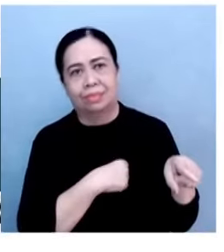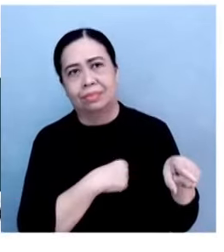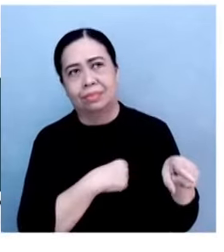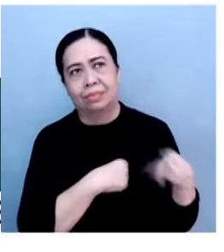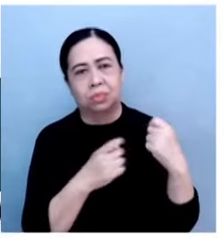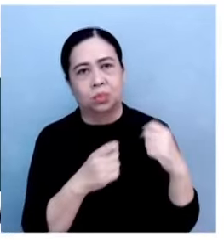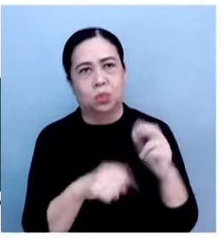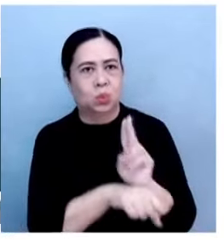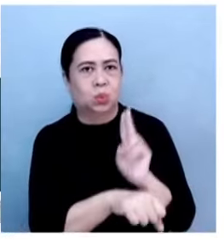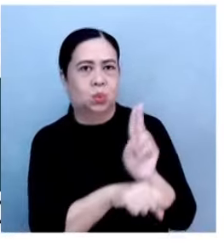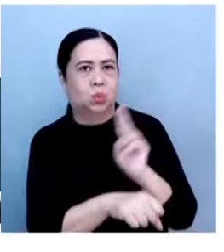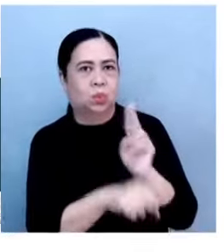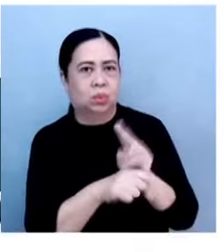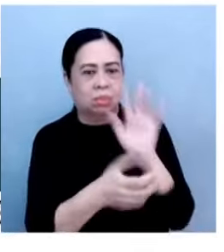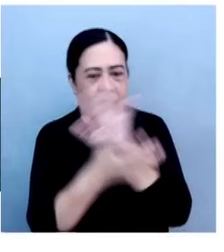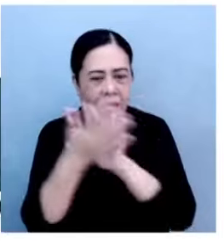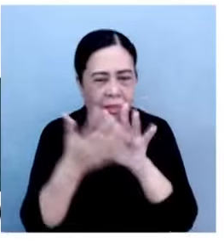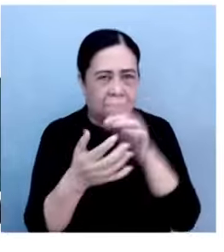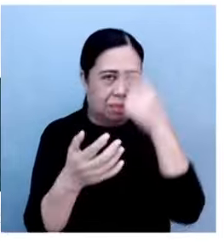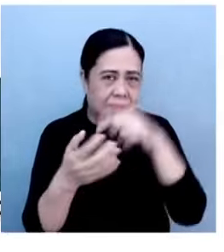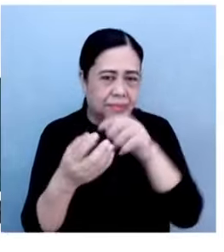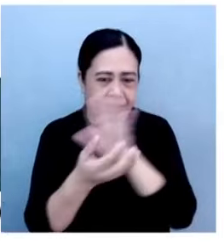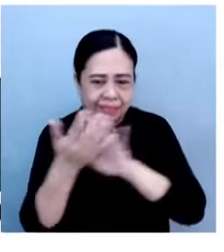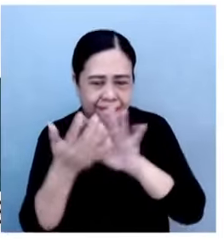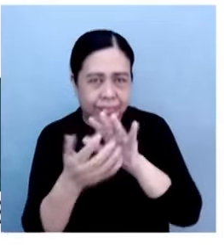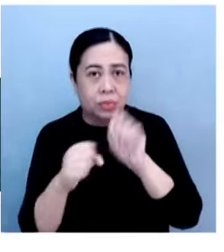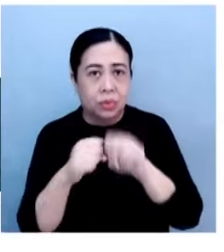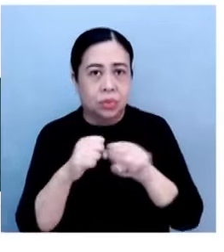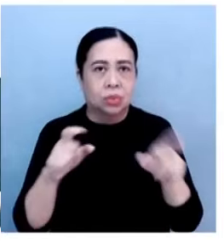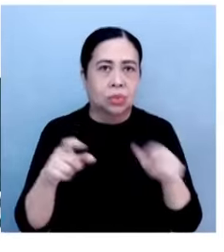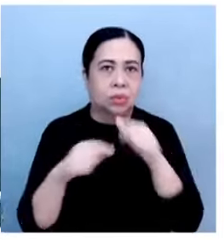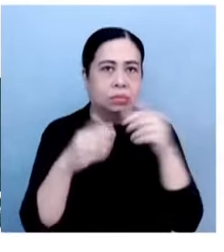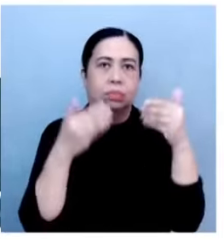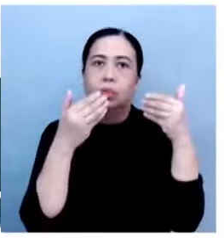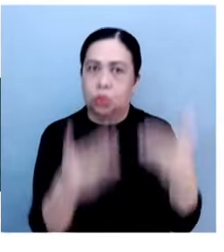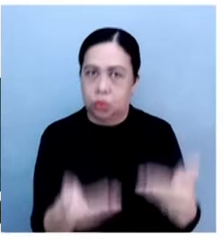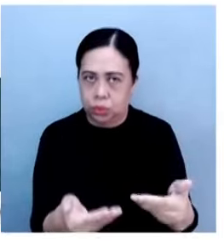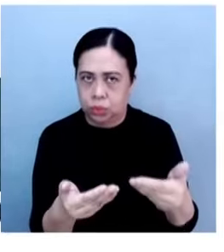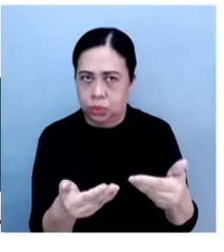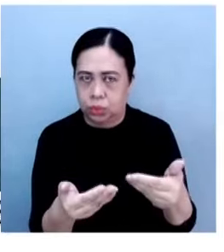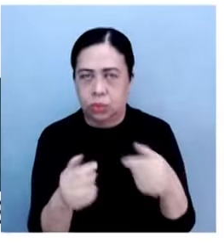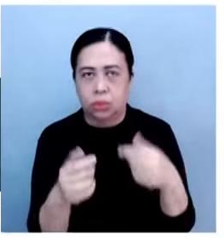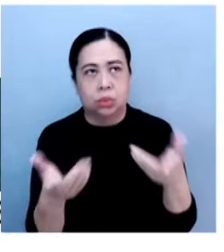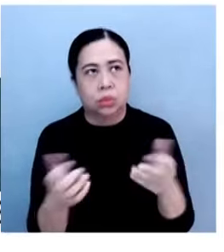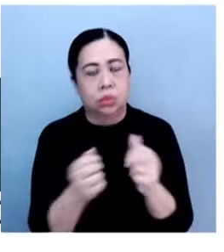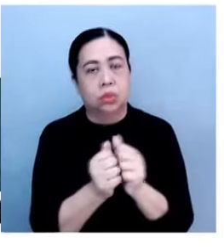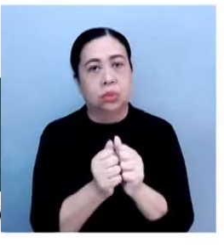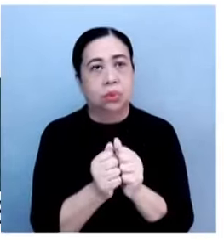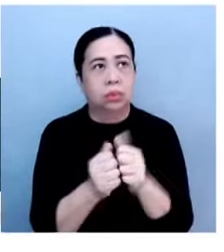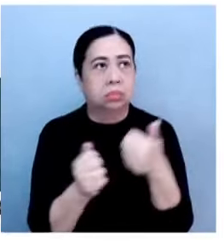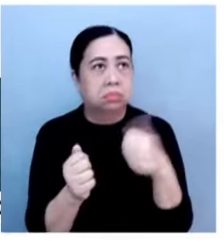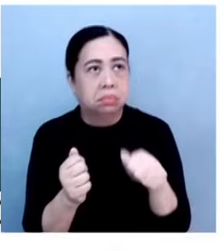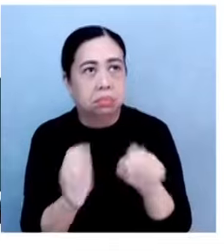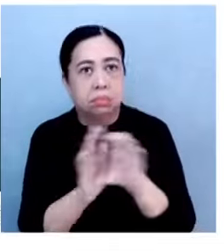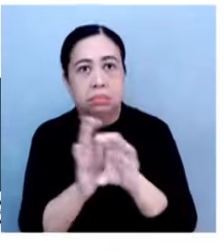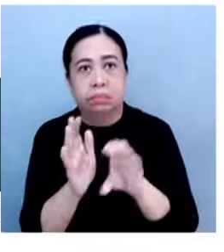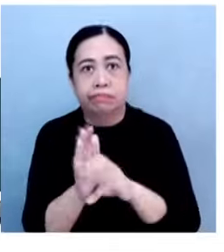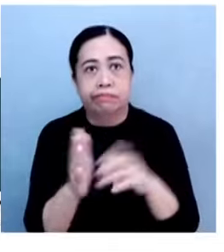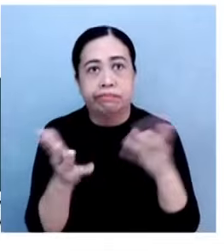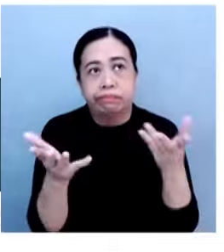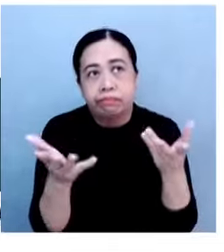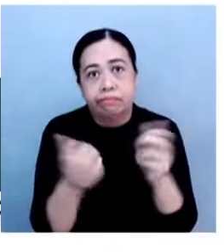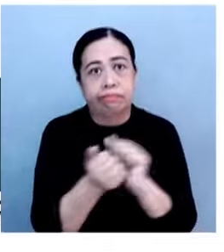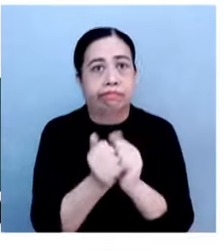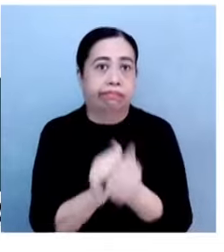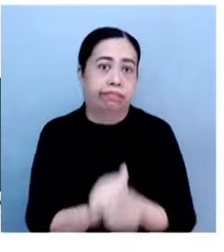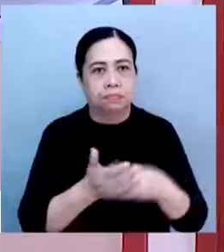the ambiguity or infirmity so as not to proceed with any constitutional amendment.